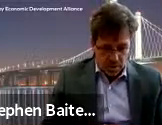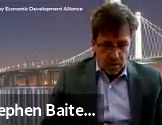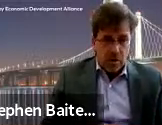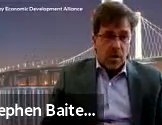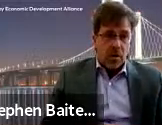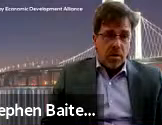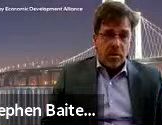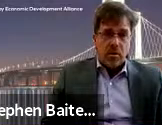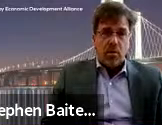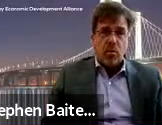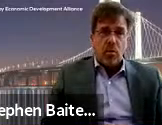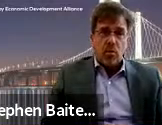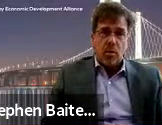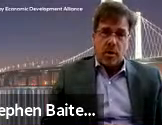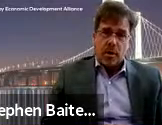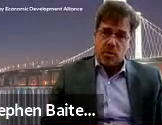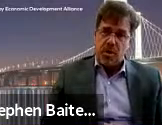us.